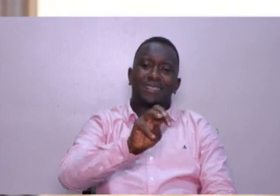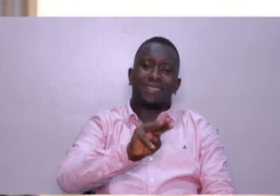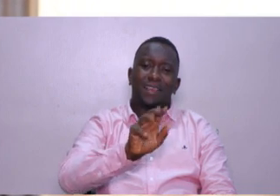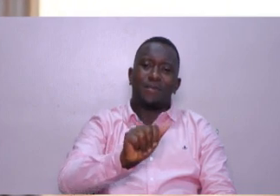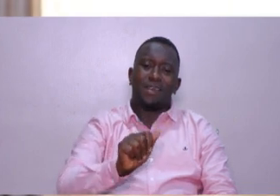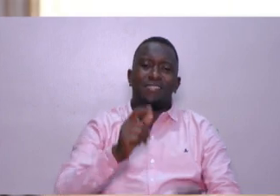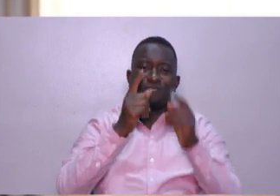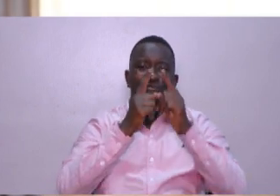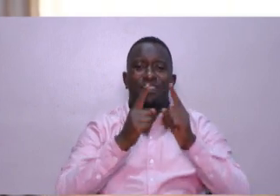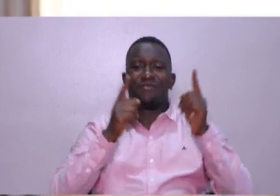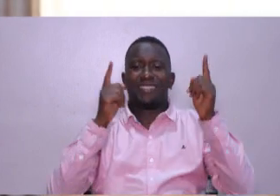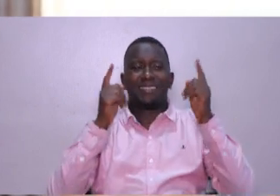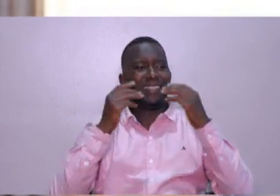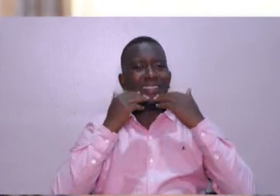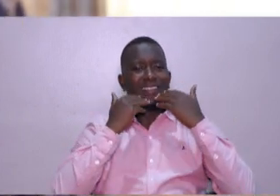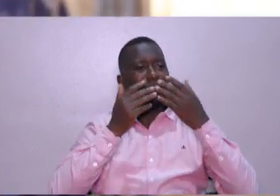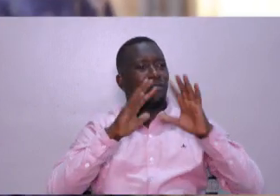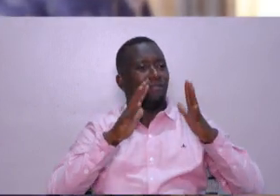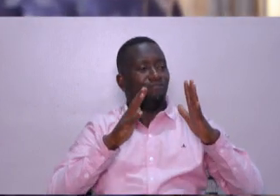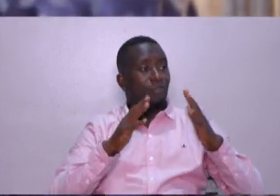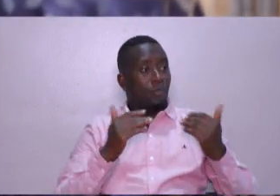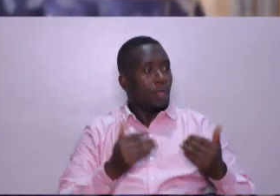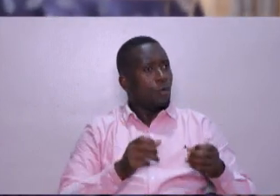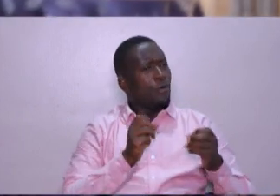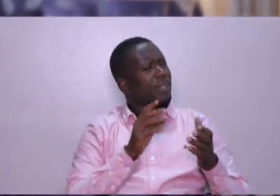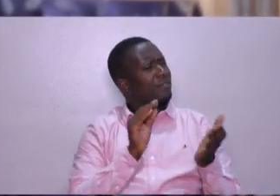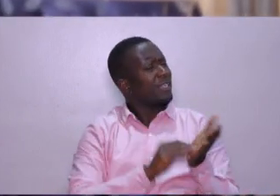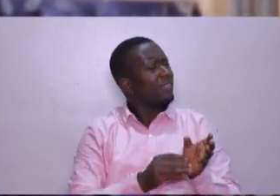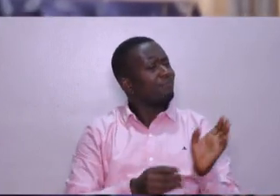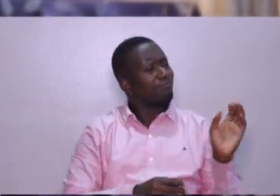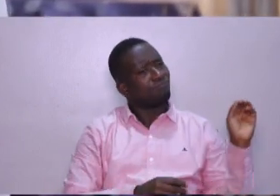Let's go forward a bit. Let me see the demonstration.